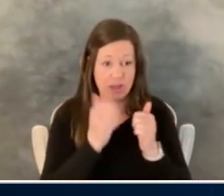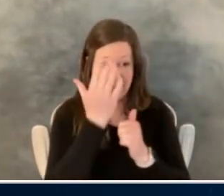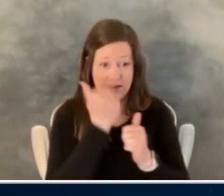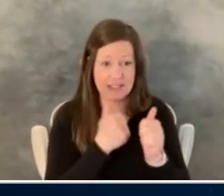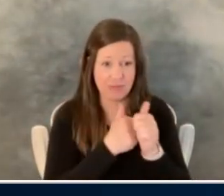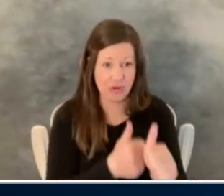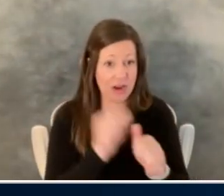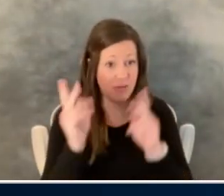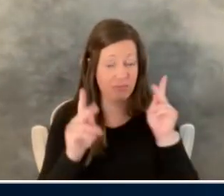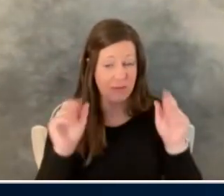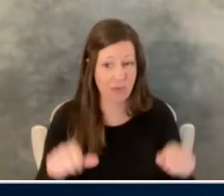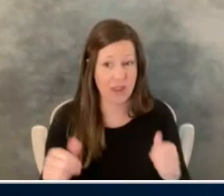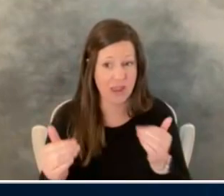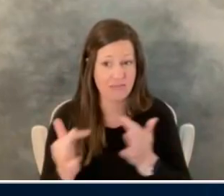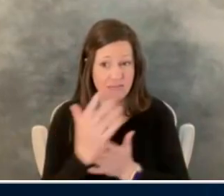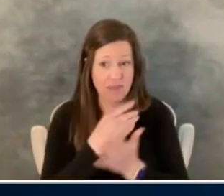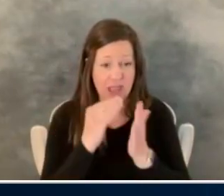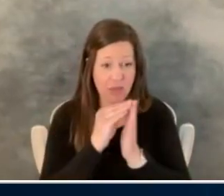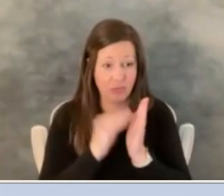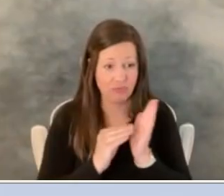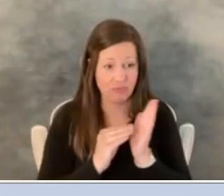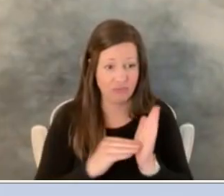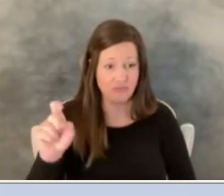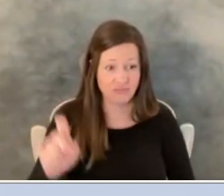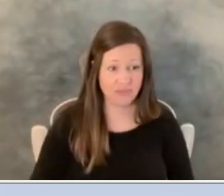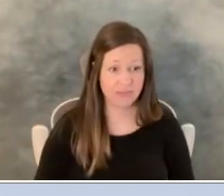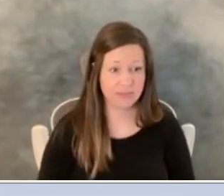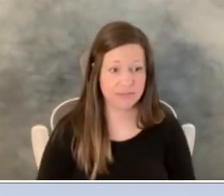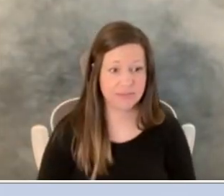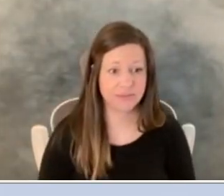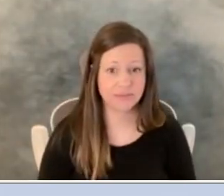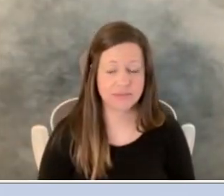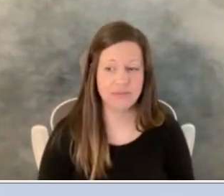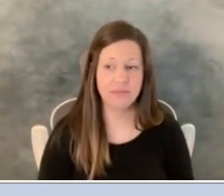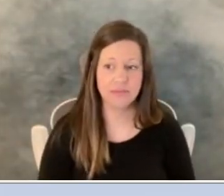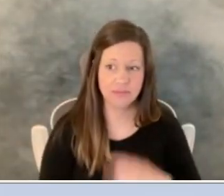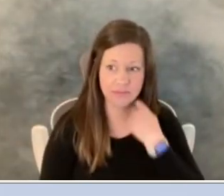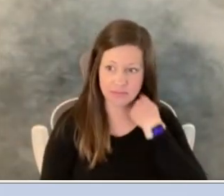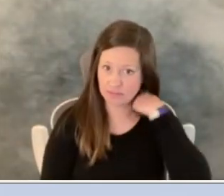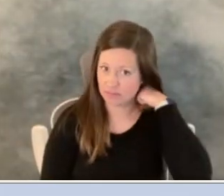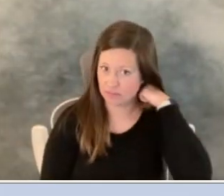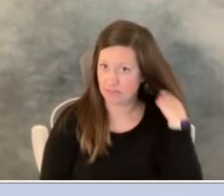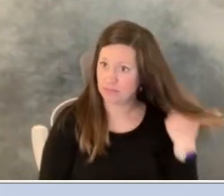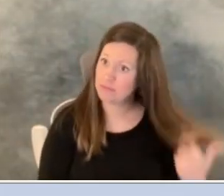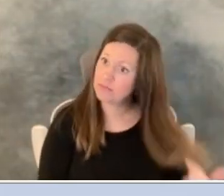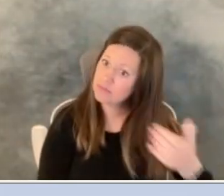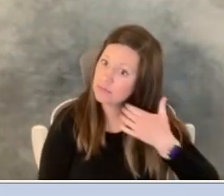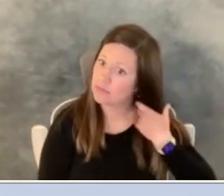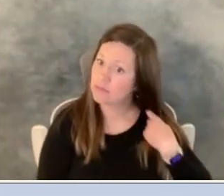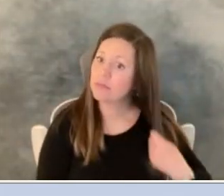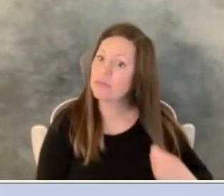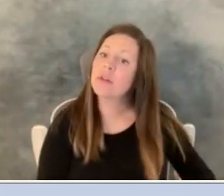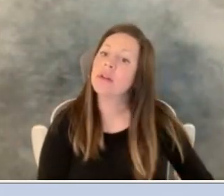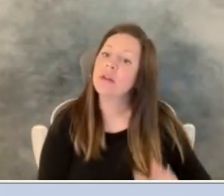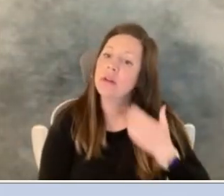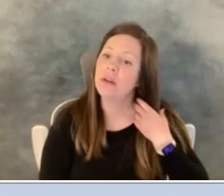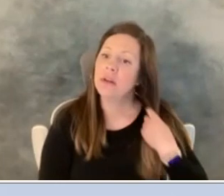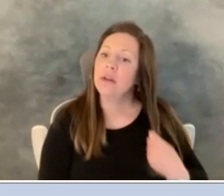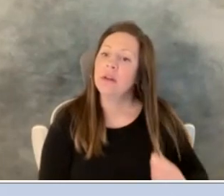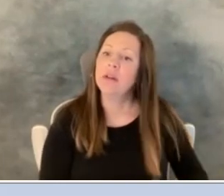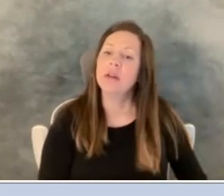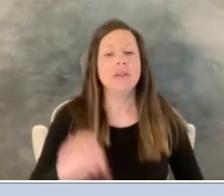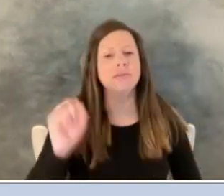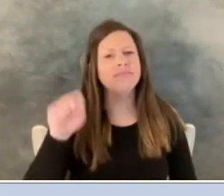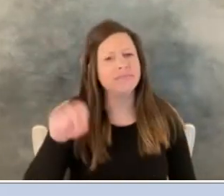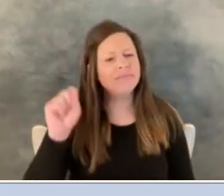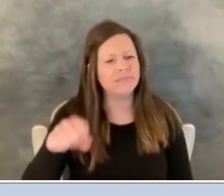can gather? I think, yes, I think especially if you feel like you are not getting enough sleep and